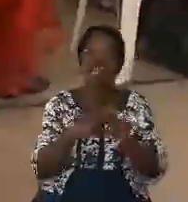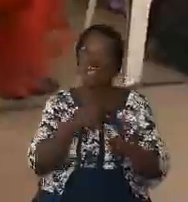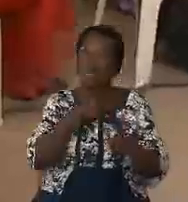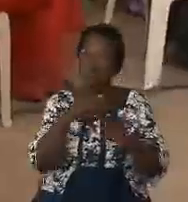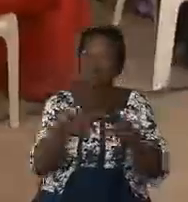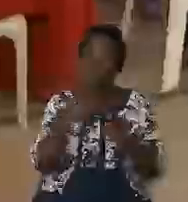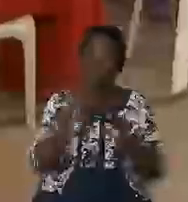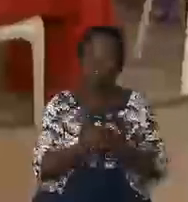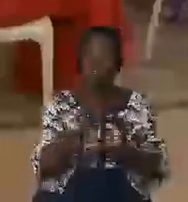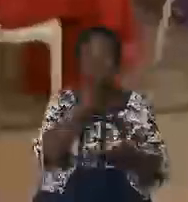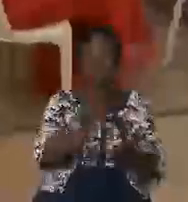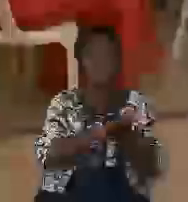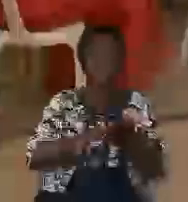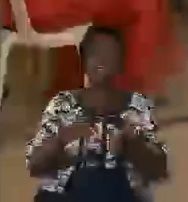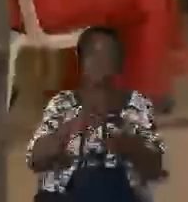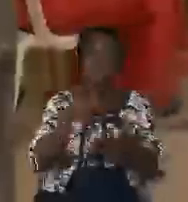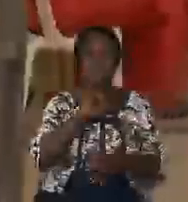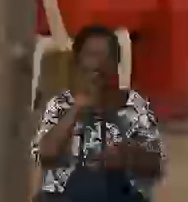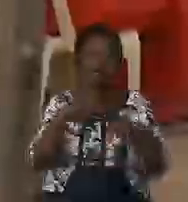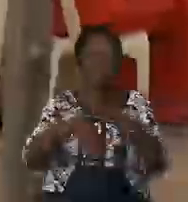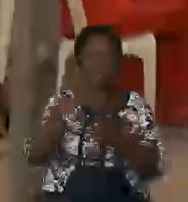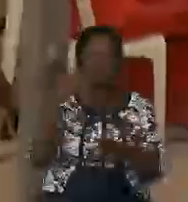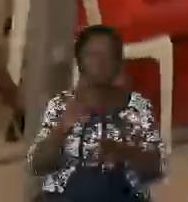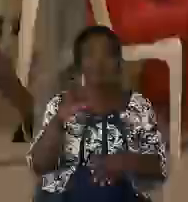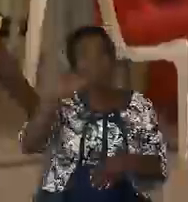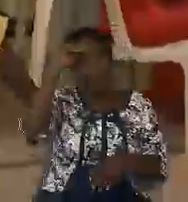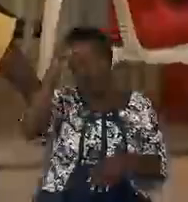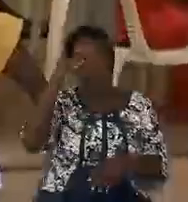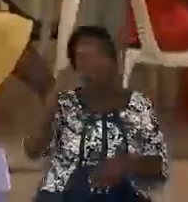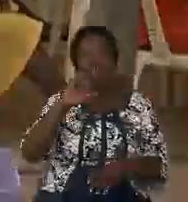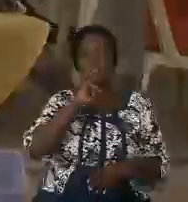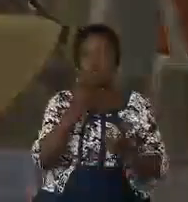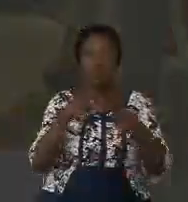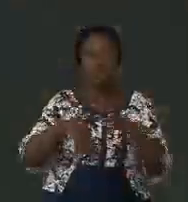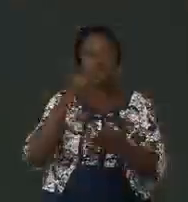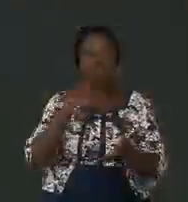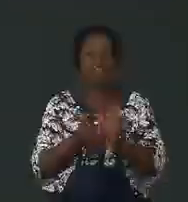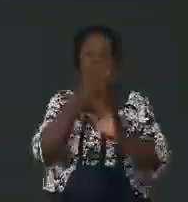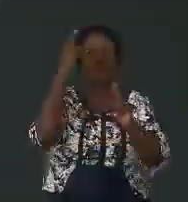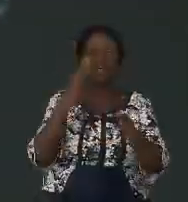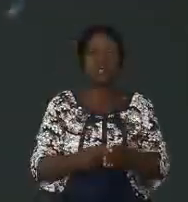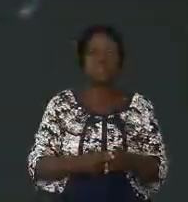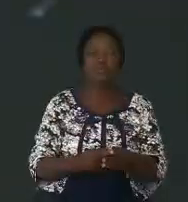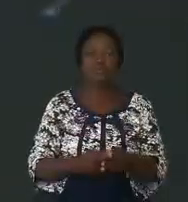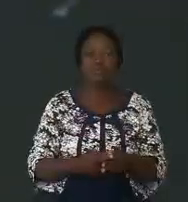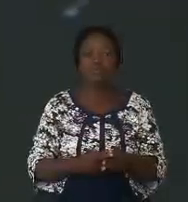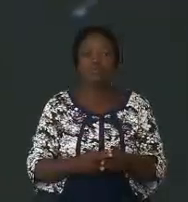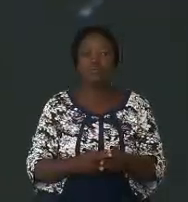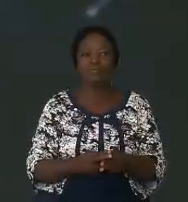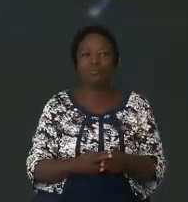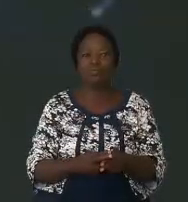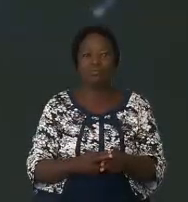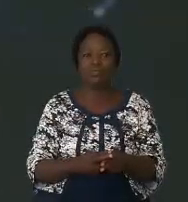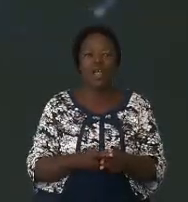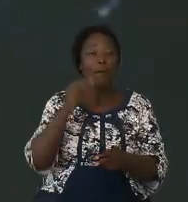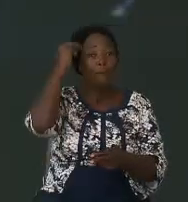The Lord will set you free. And then when that unclean spirit is gone out of a man, it's coming